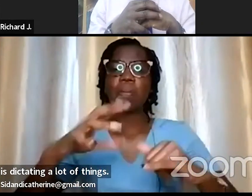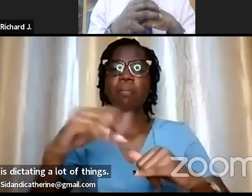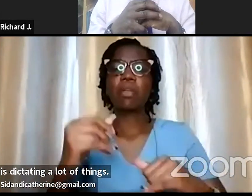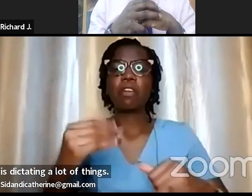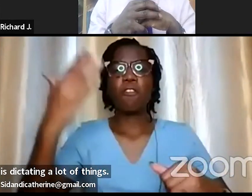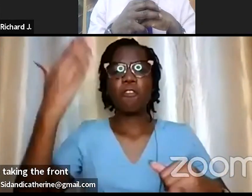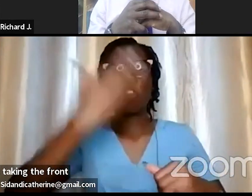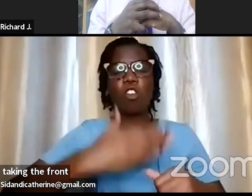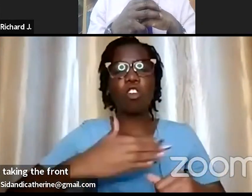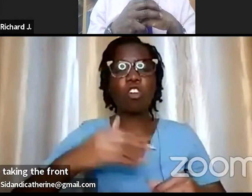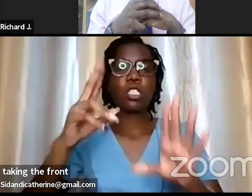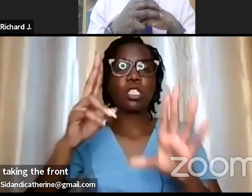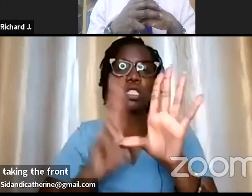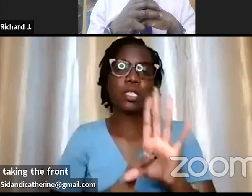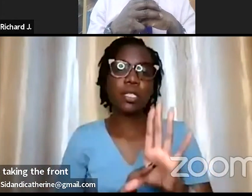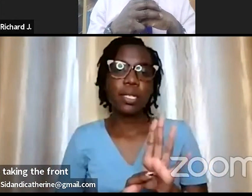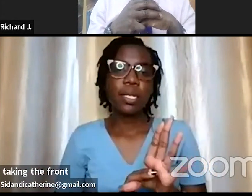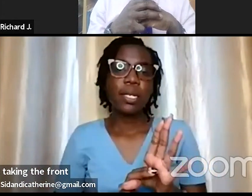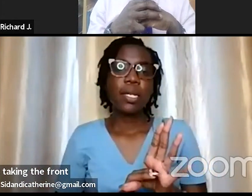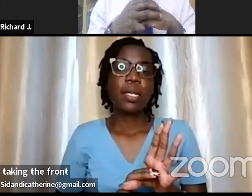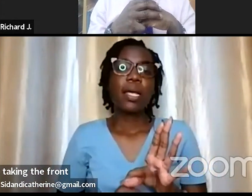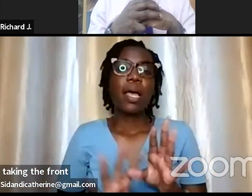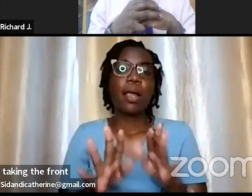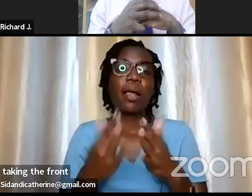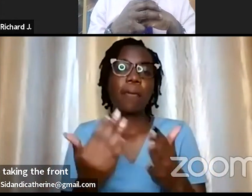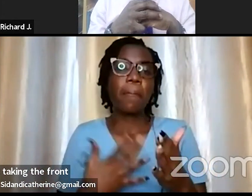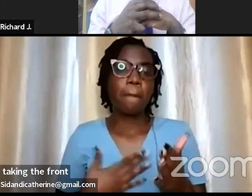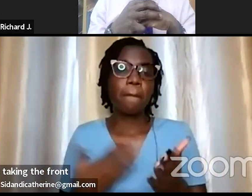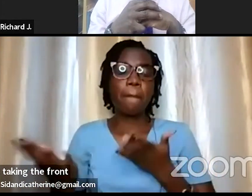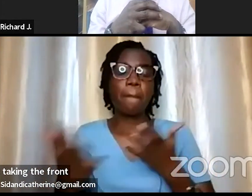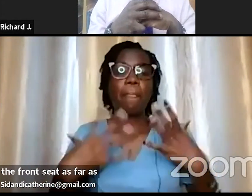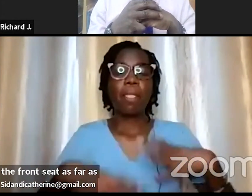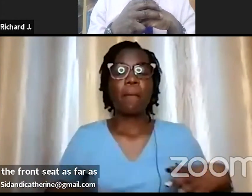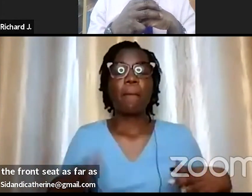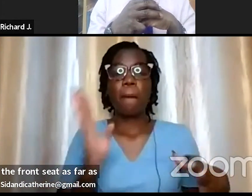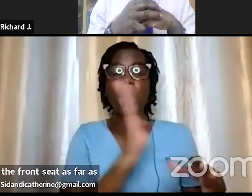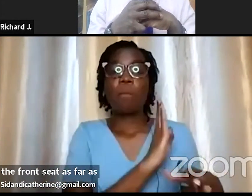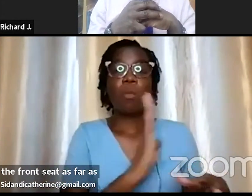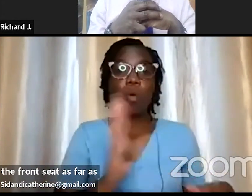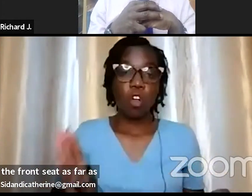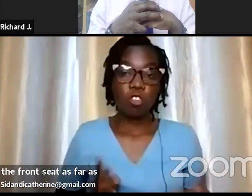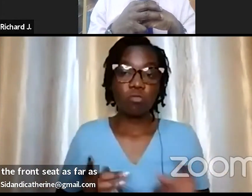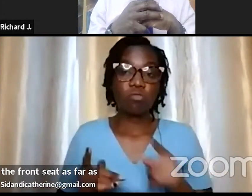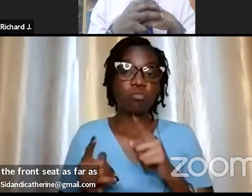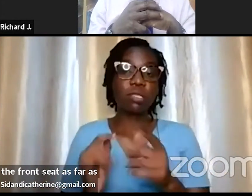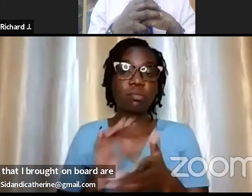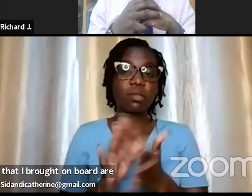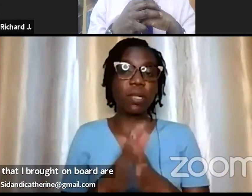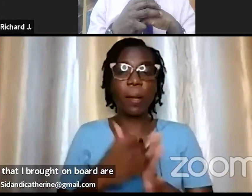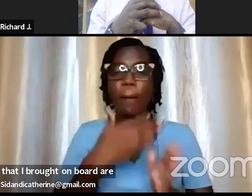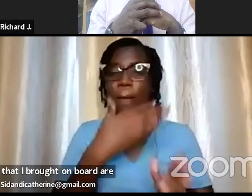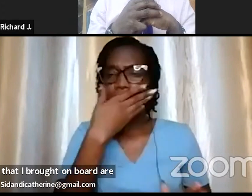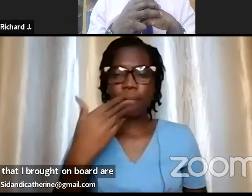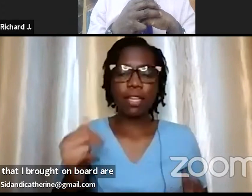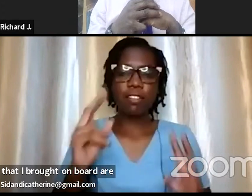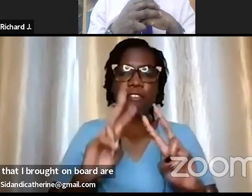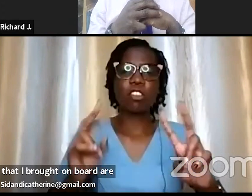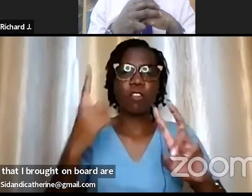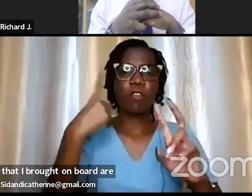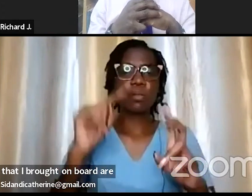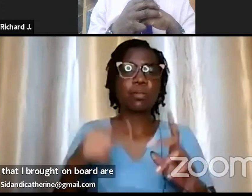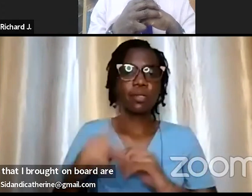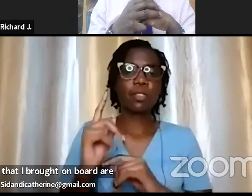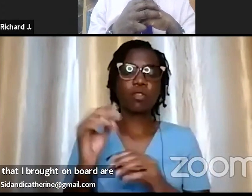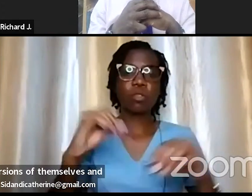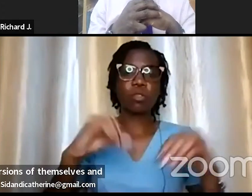as making sure that these guys that I brought on board are actually being the best versions of themselves and contributing towards